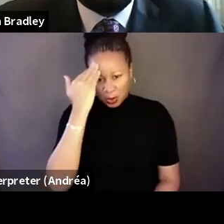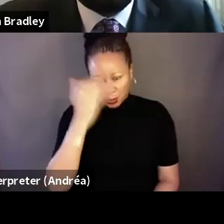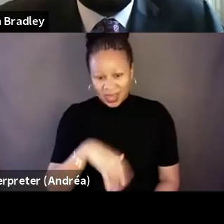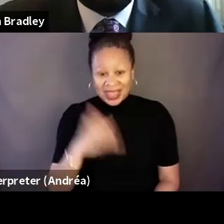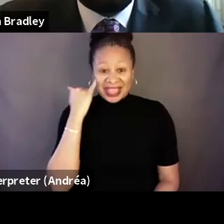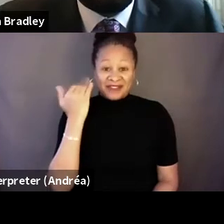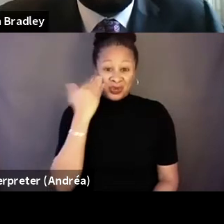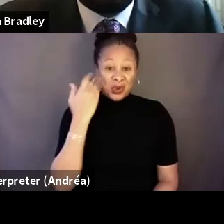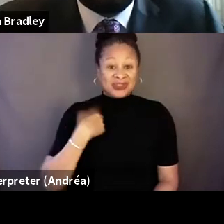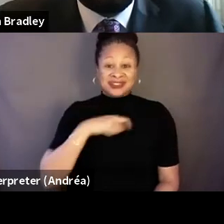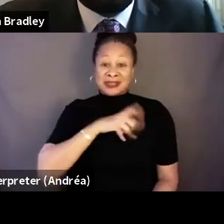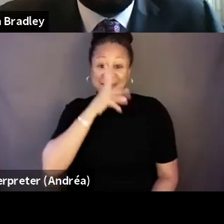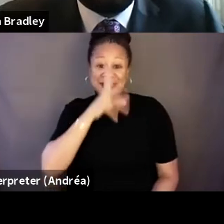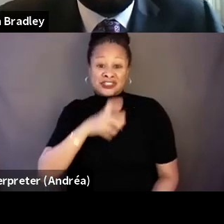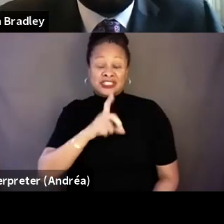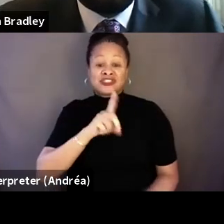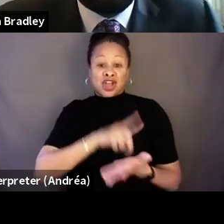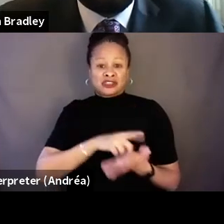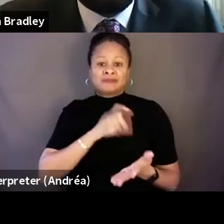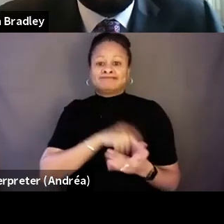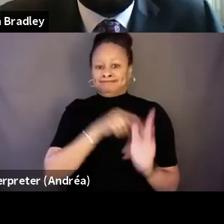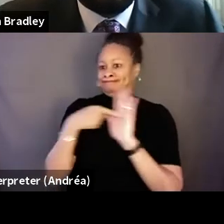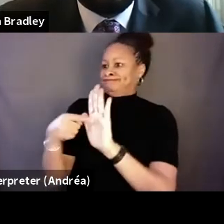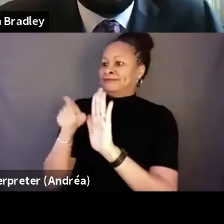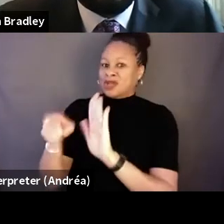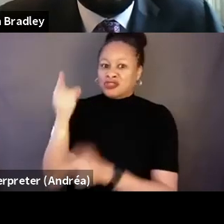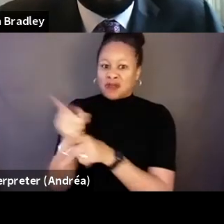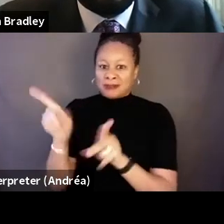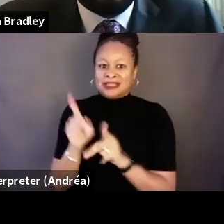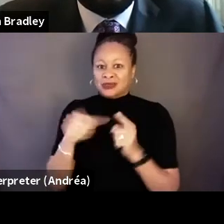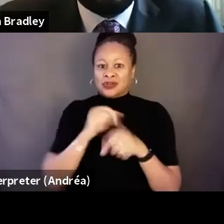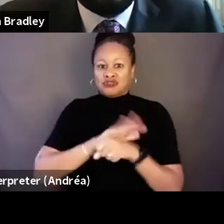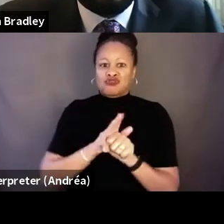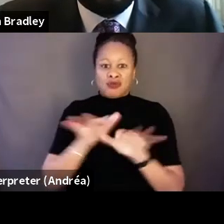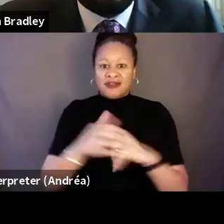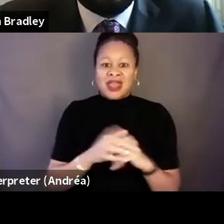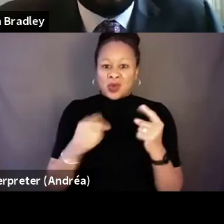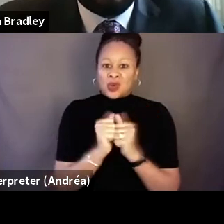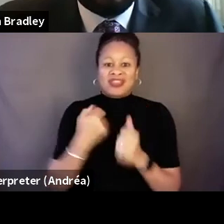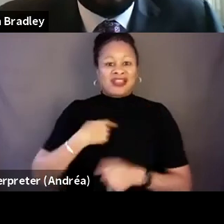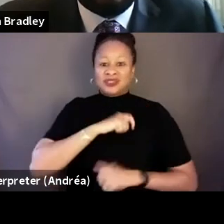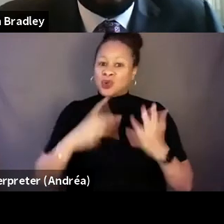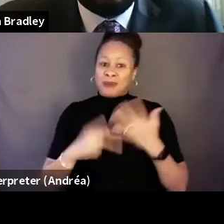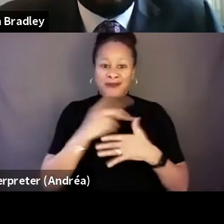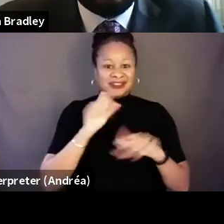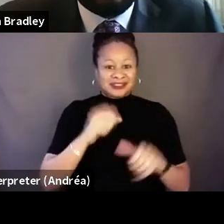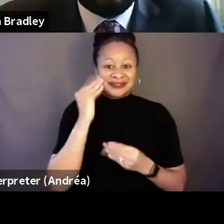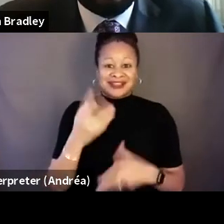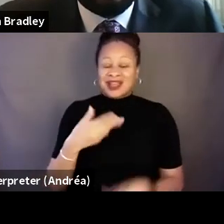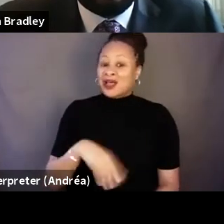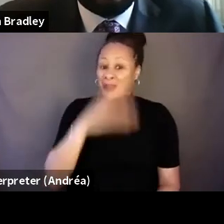Spanish speaking doctor, they can point you to the right direction when it comes to coronavirus coverage among the Latino population. Black